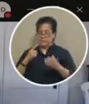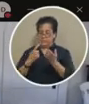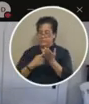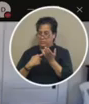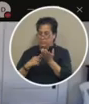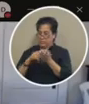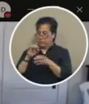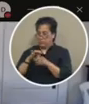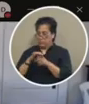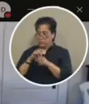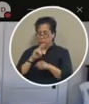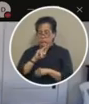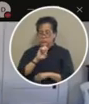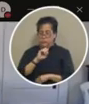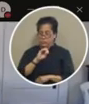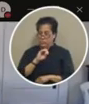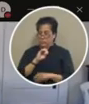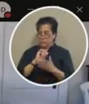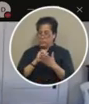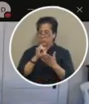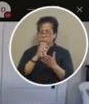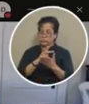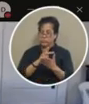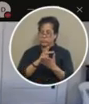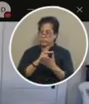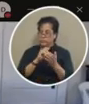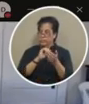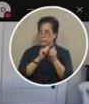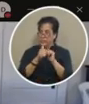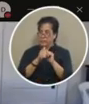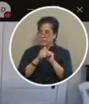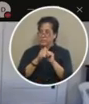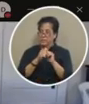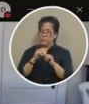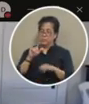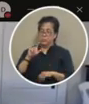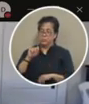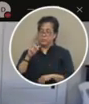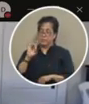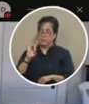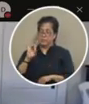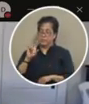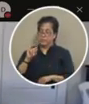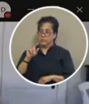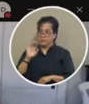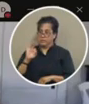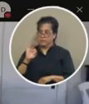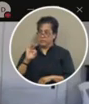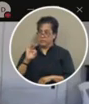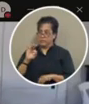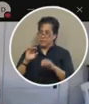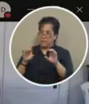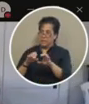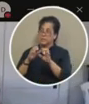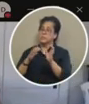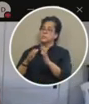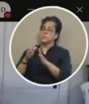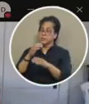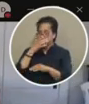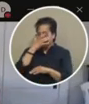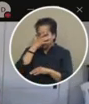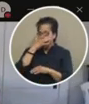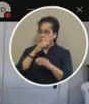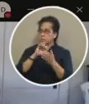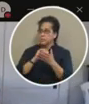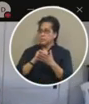action on a resolution that approves an amendment to the city's 2018-2019 annual action plan. That is